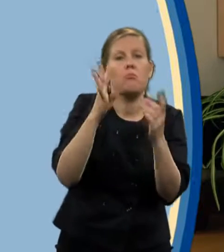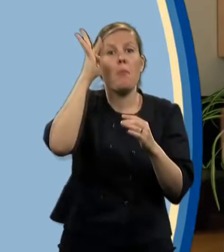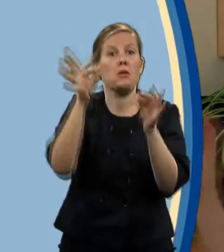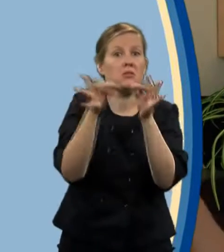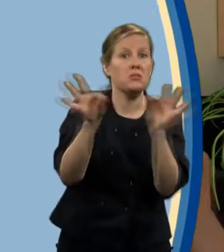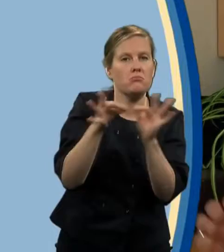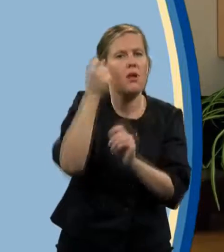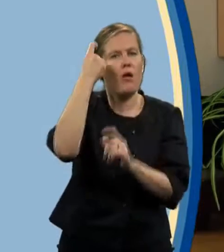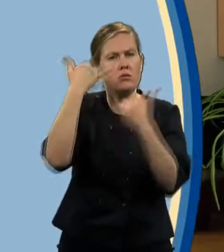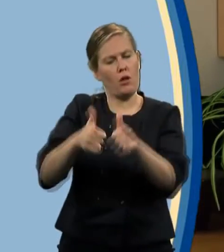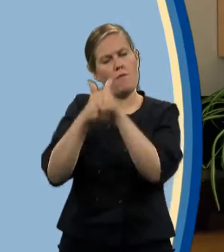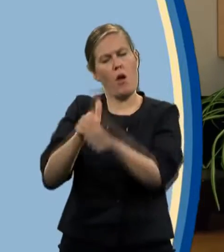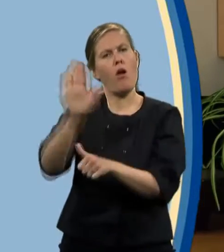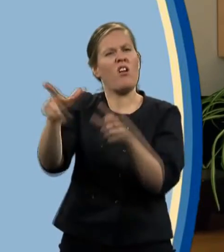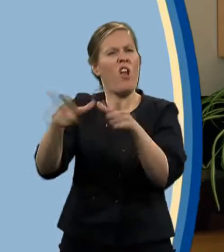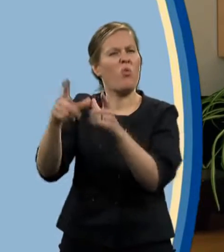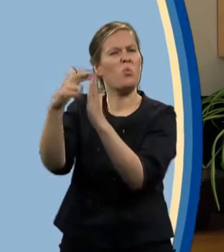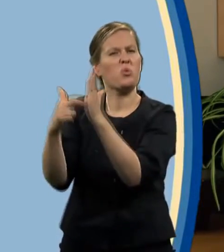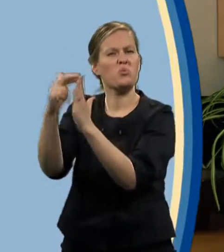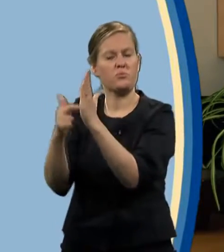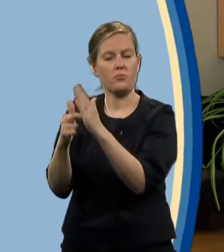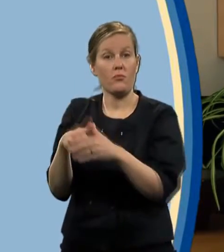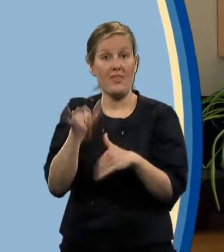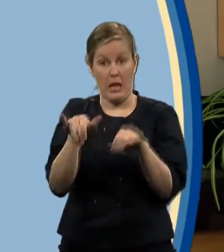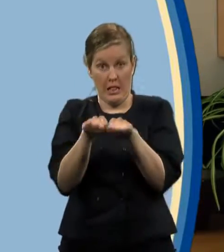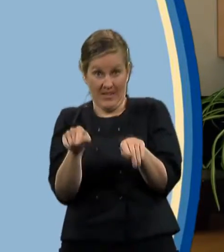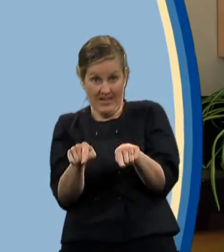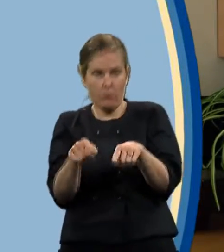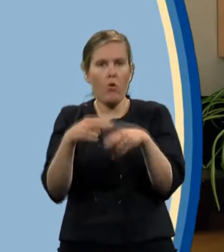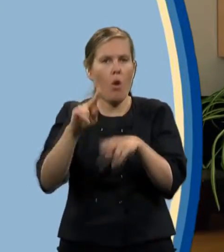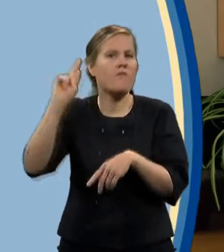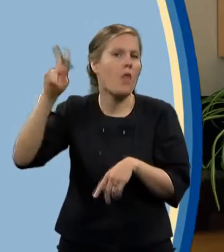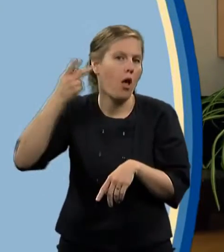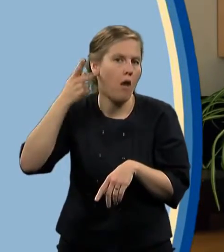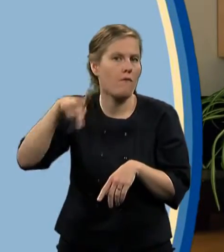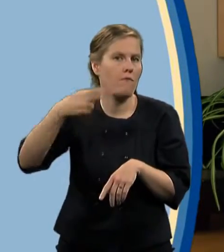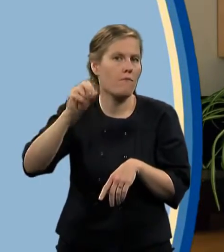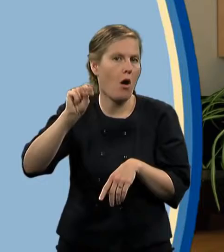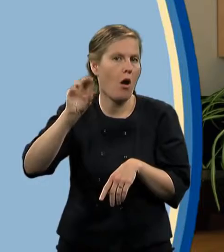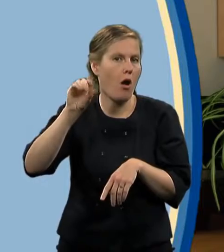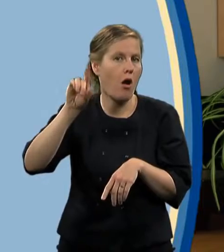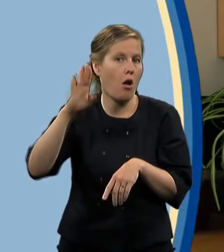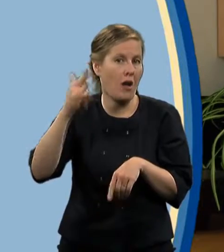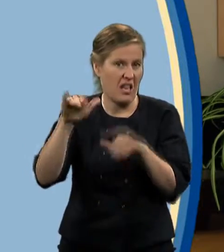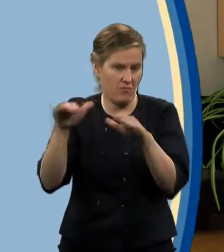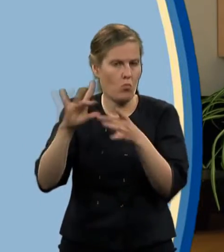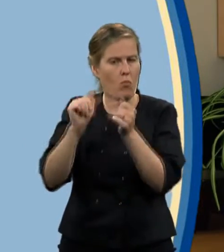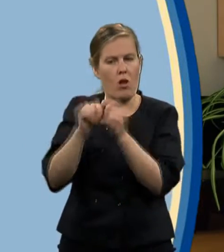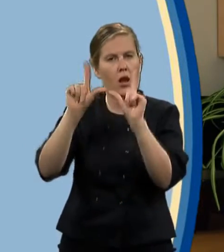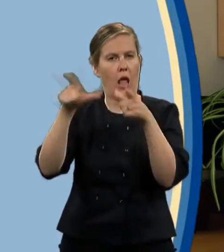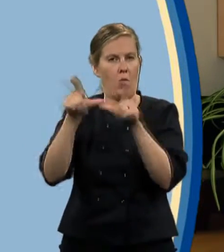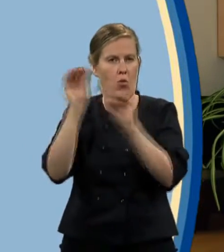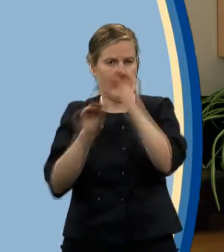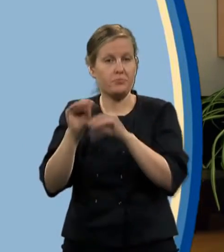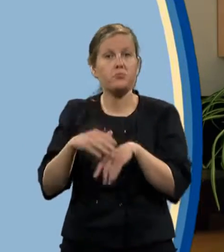it's called the phonological level of language organization. And people said that's unique to sound, it's near the ears, it's nothing else that tissue